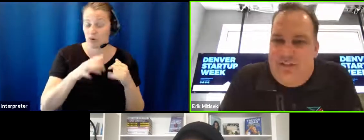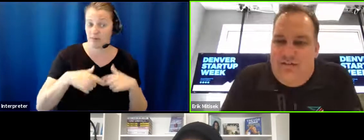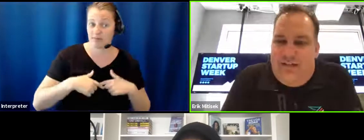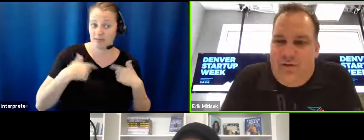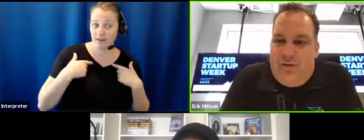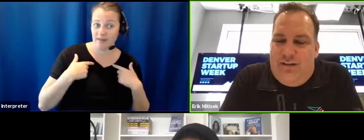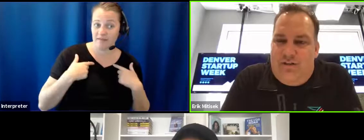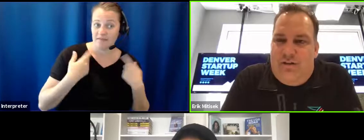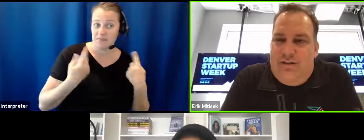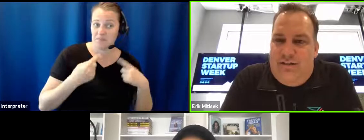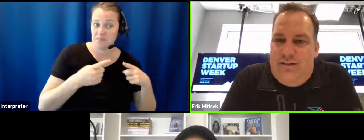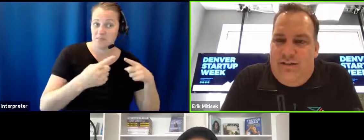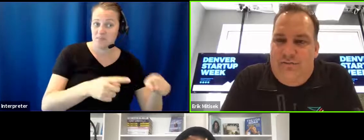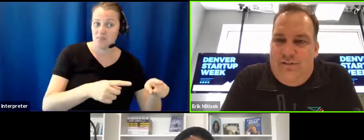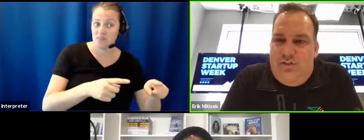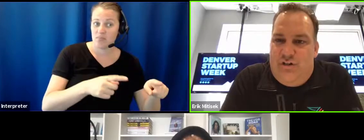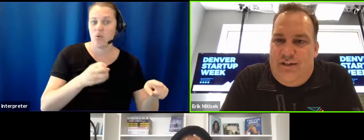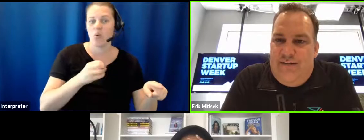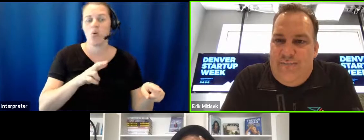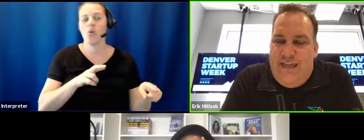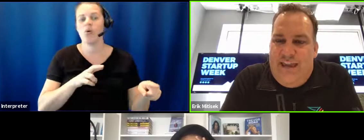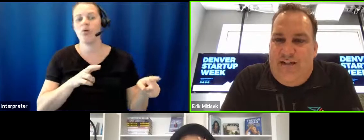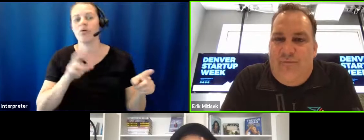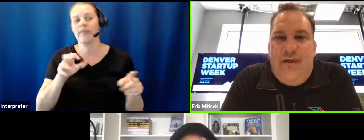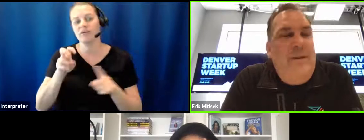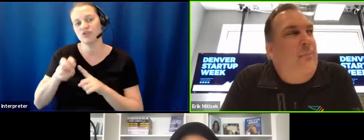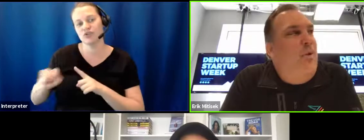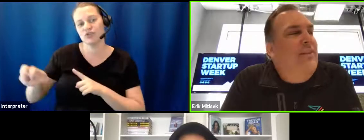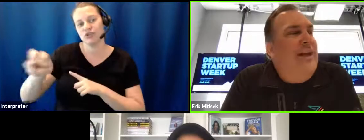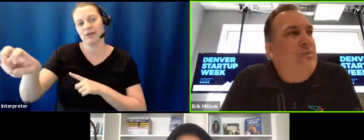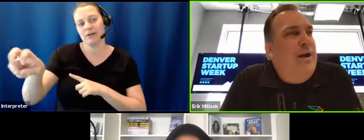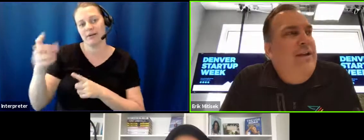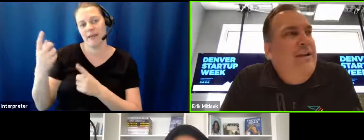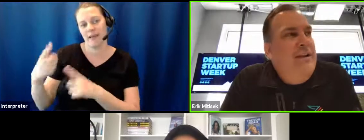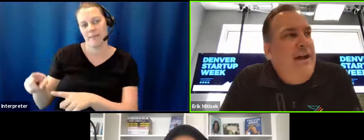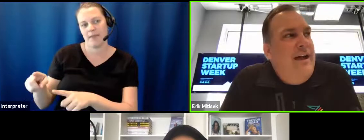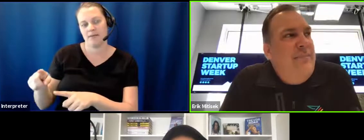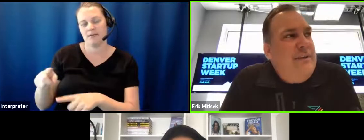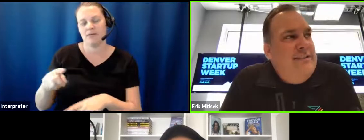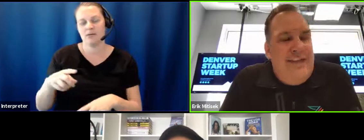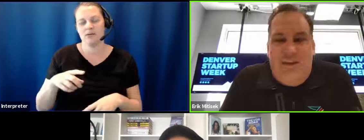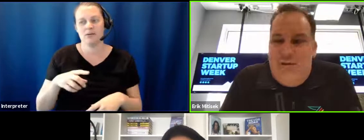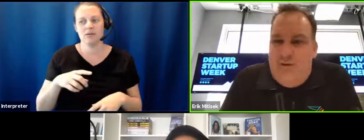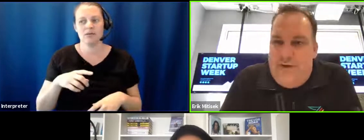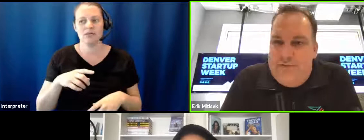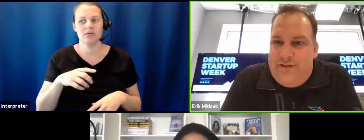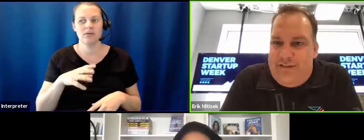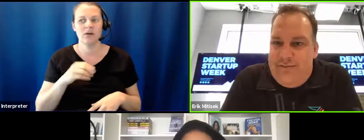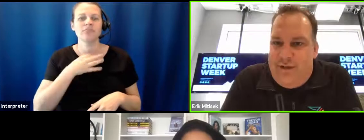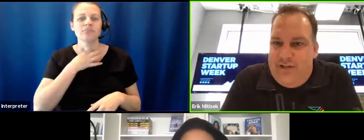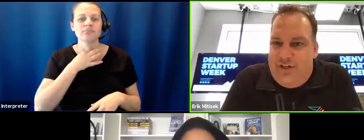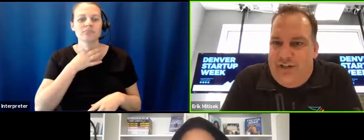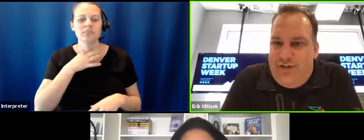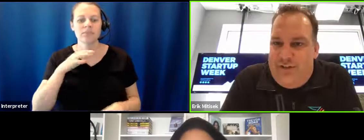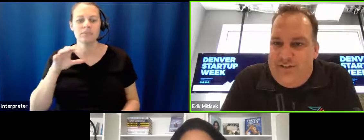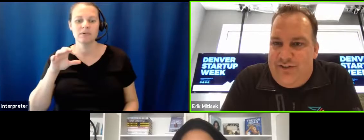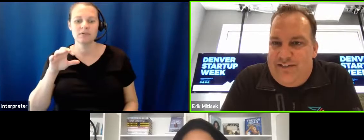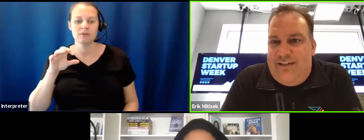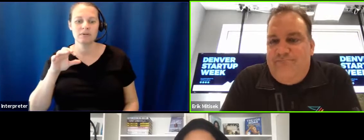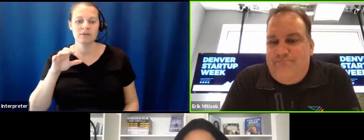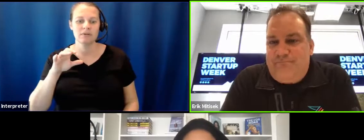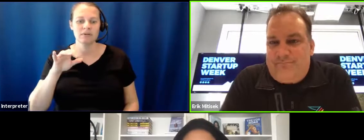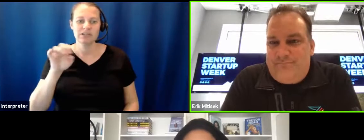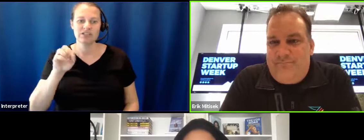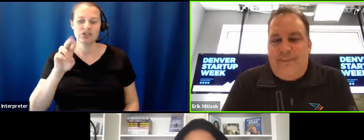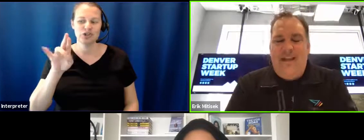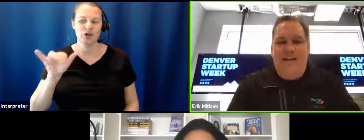out as you went on this, this journey? And I'll frame it up one last way. Seth Godin, who I was corrected by Jerry Colonna yesterday,